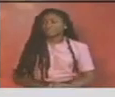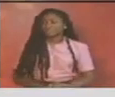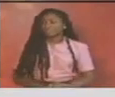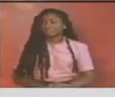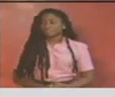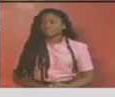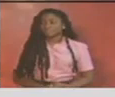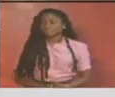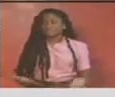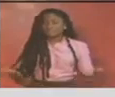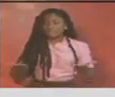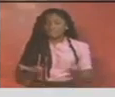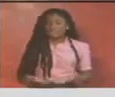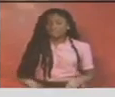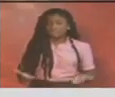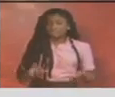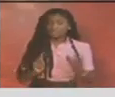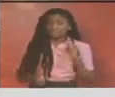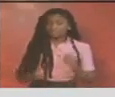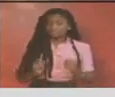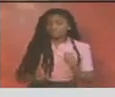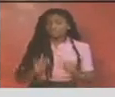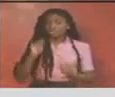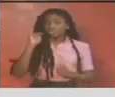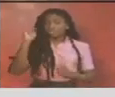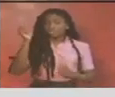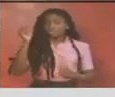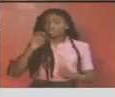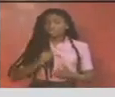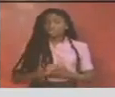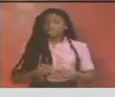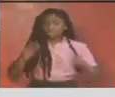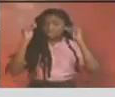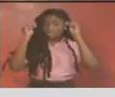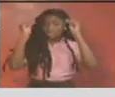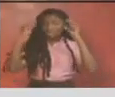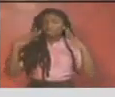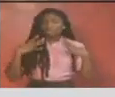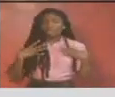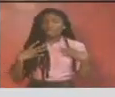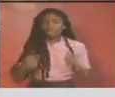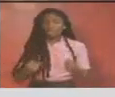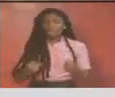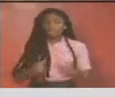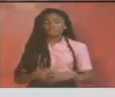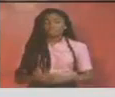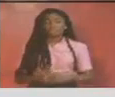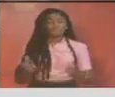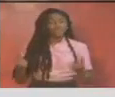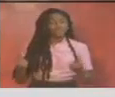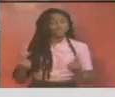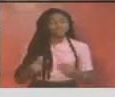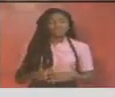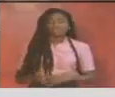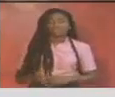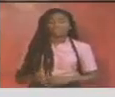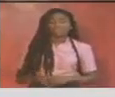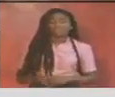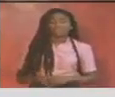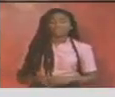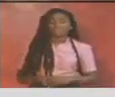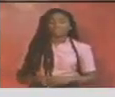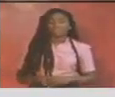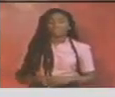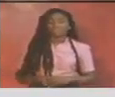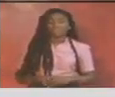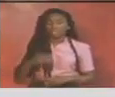In Trinidad and Tobago, our national authority is the Ministry of Health. And within the Ministry of Health, the Chemistry, Food and Drug Division